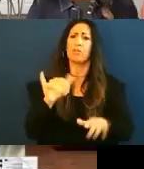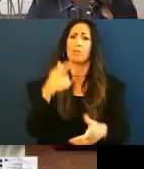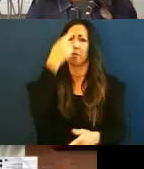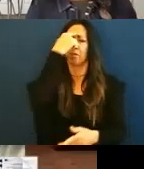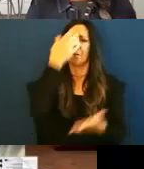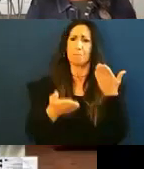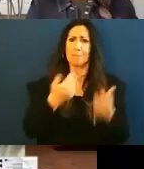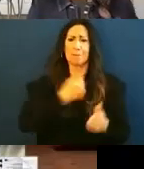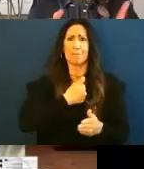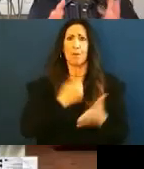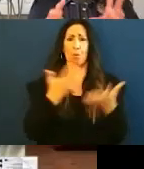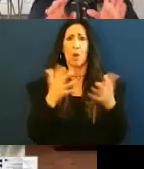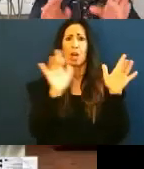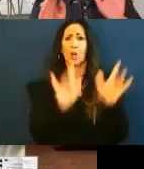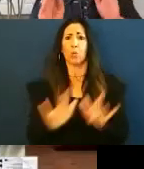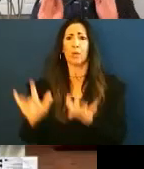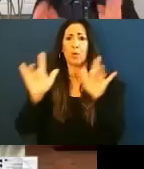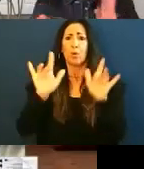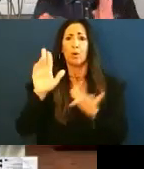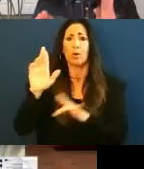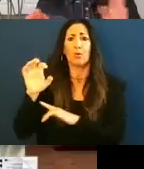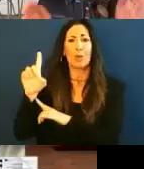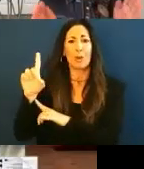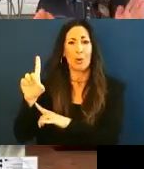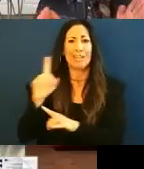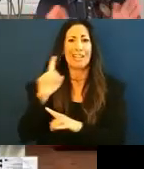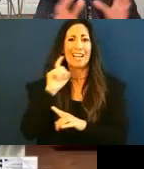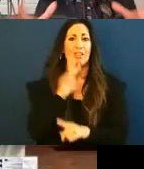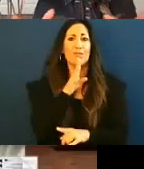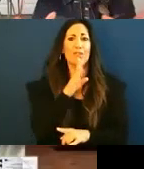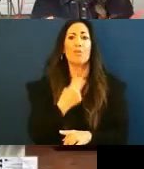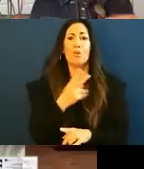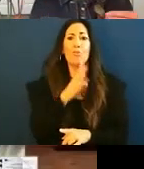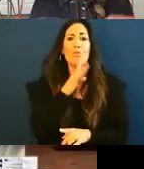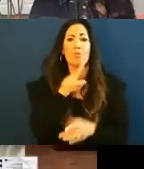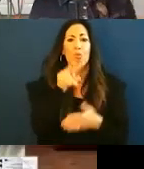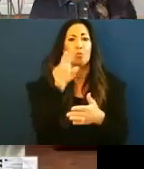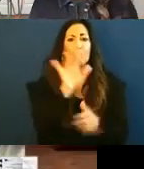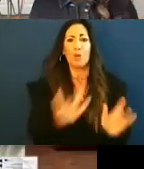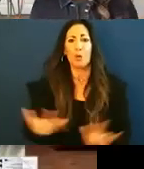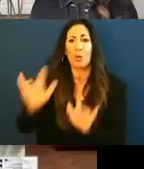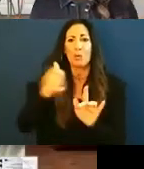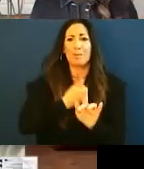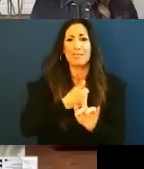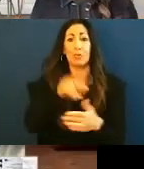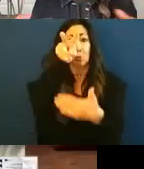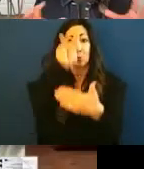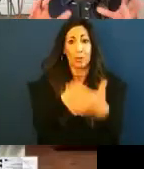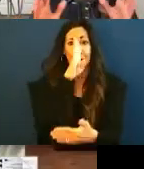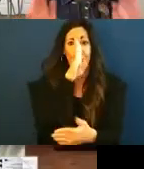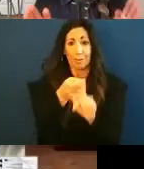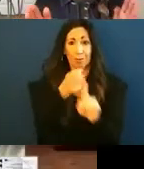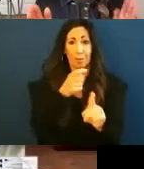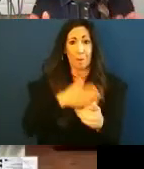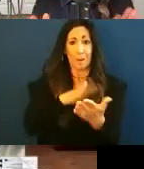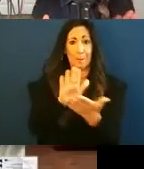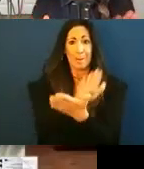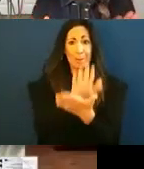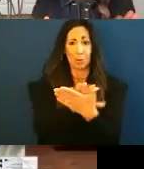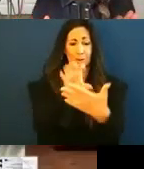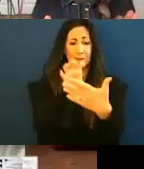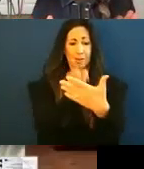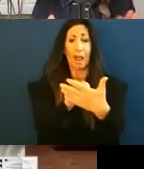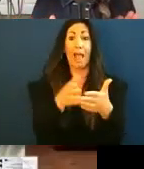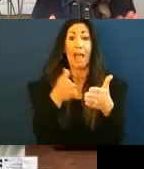to record. And so I just recorded myself reading from my paper. And after I made that recording,